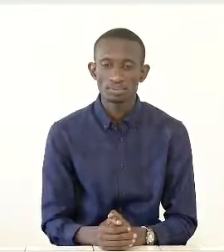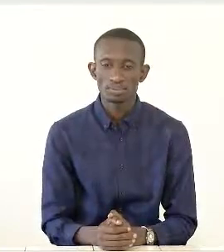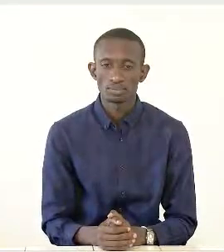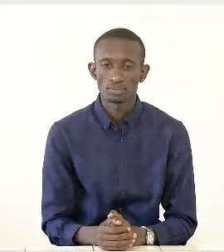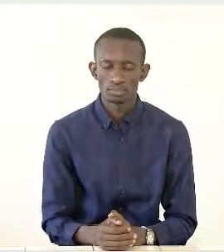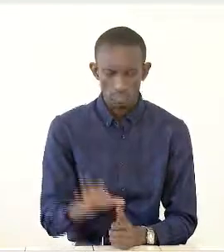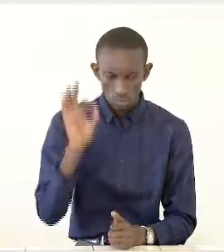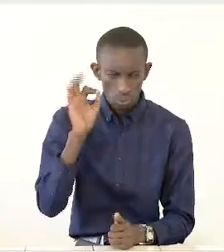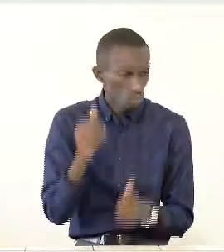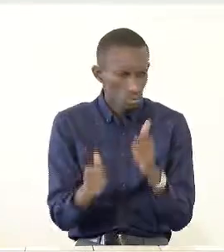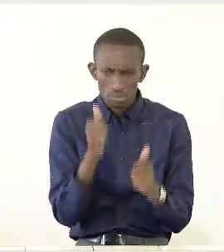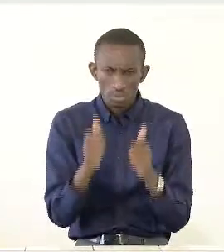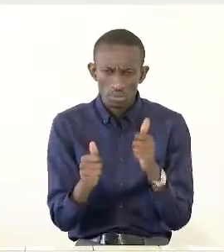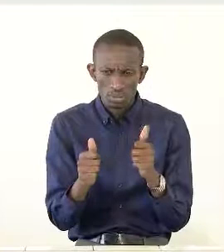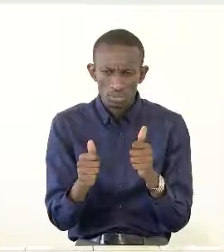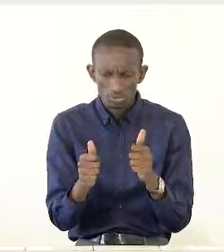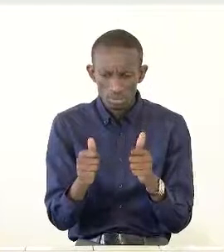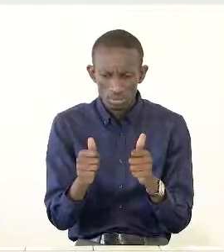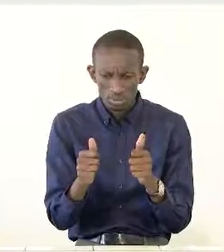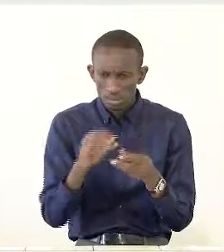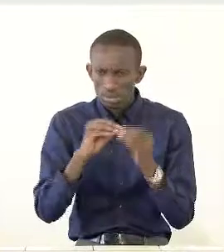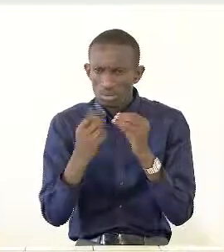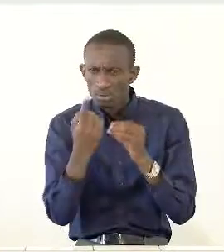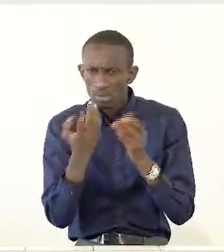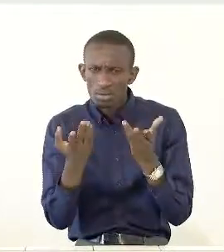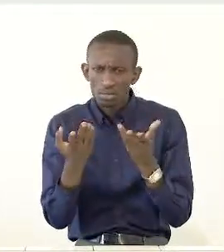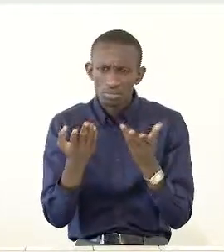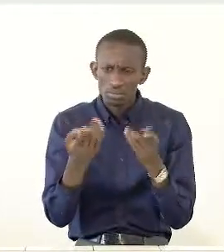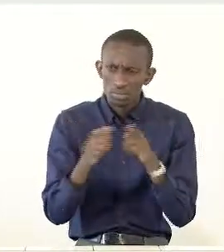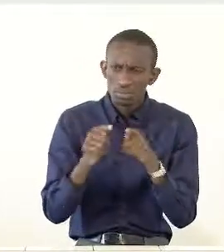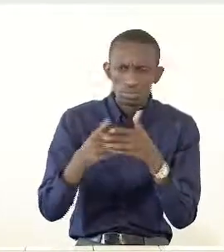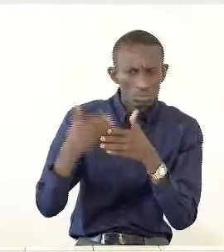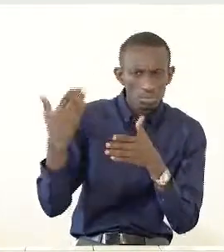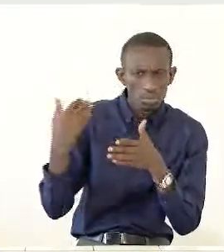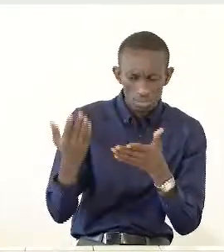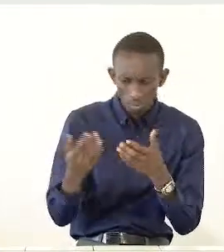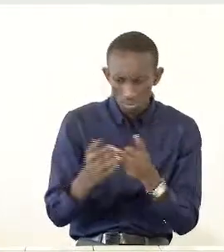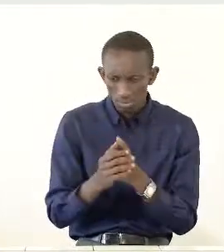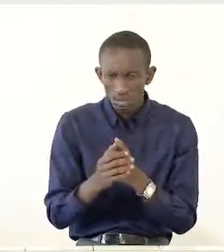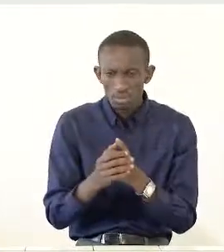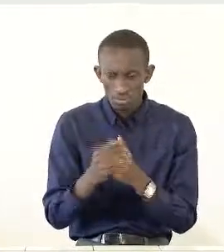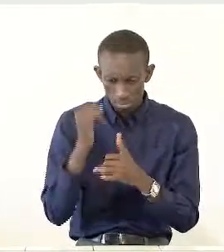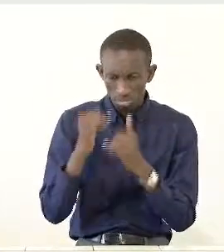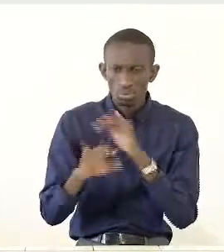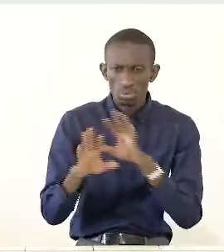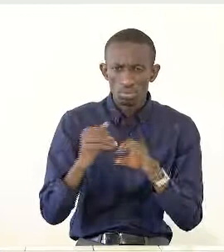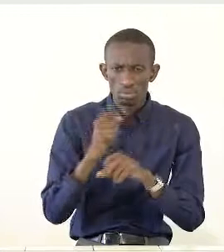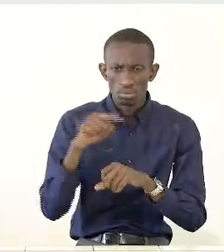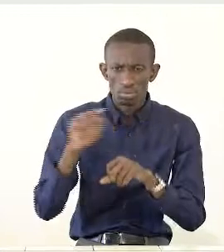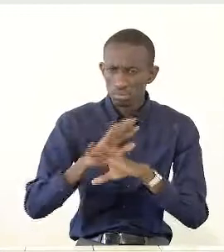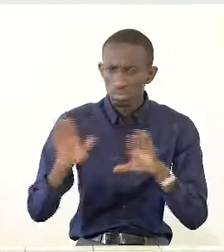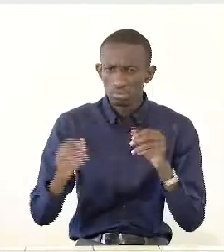one? Number 1 is no different from what we did. It is already done, I think.